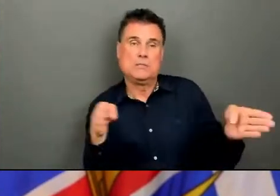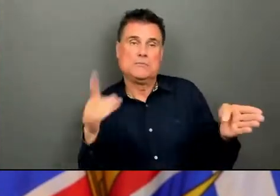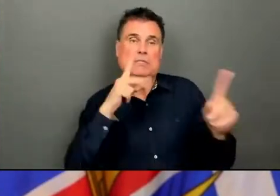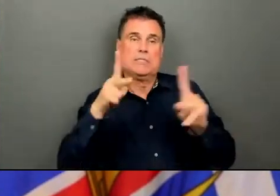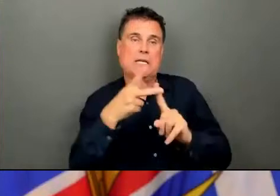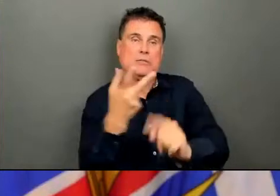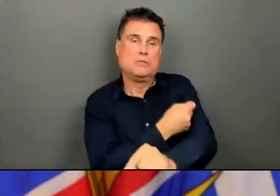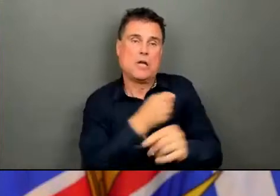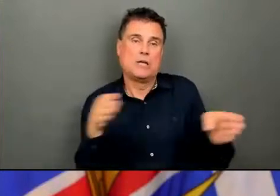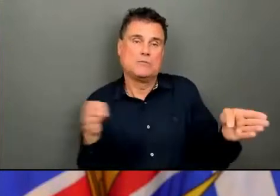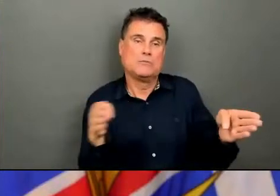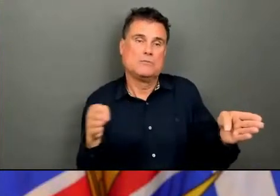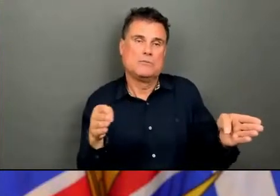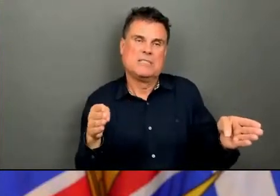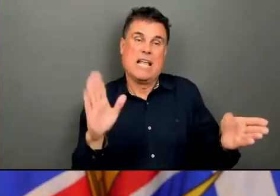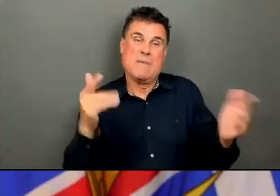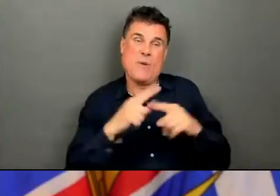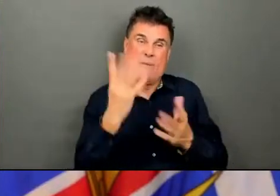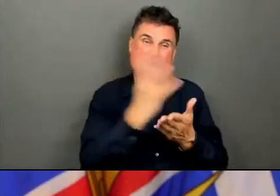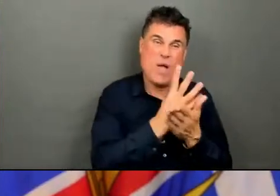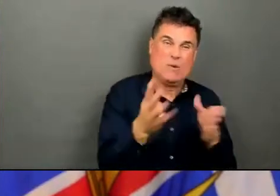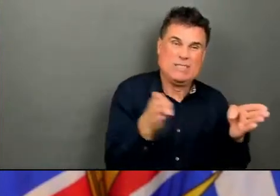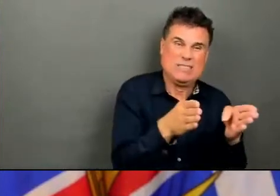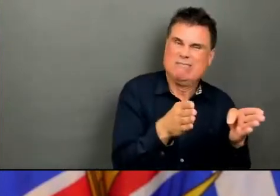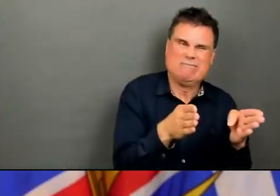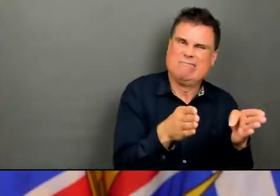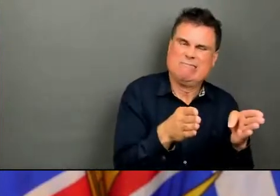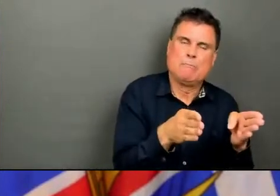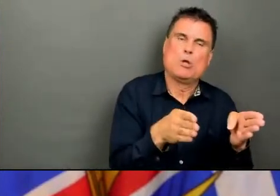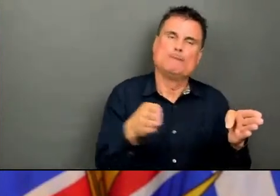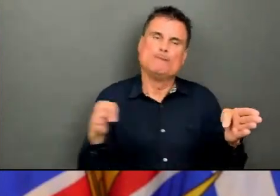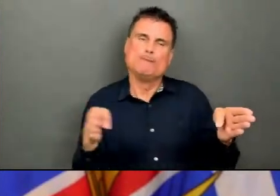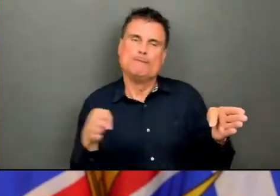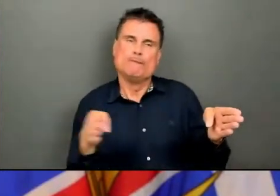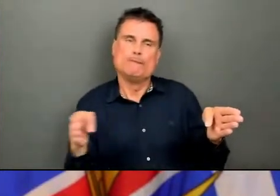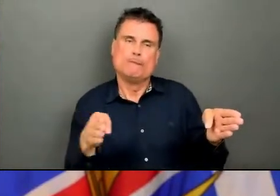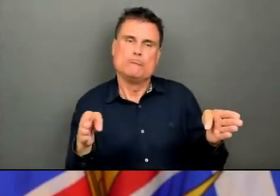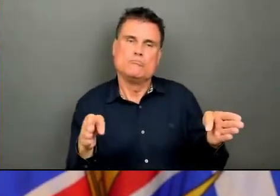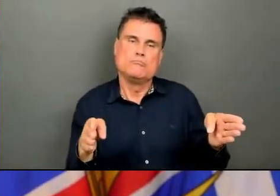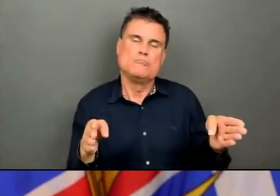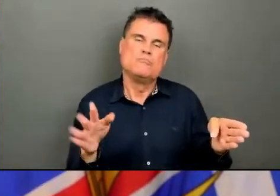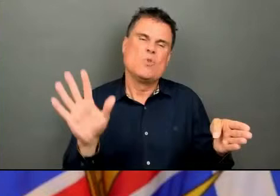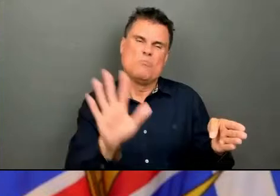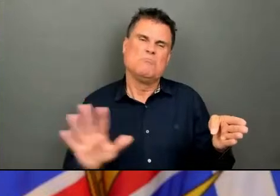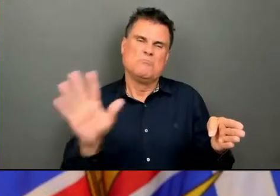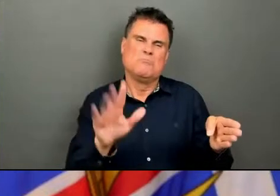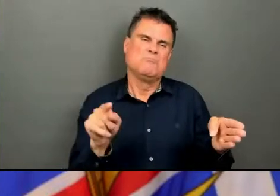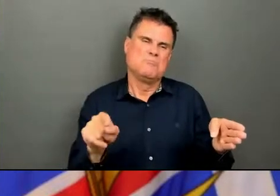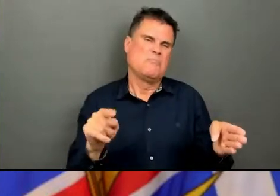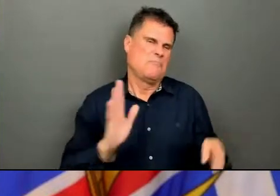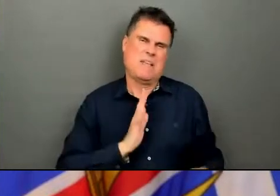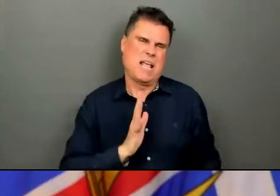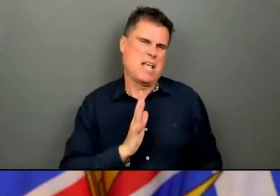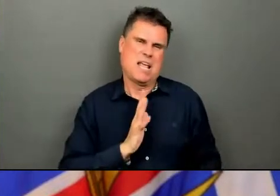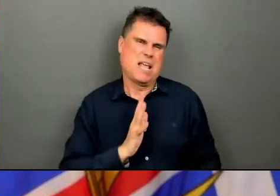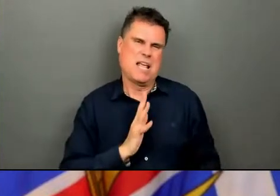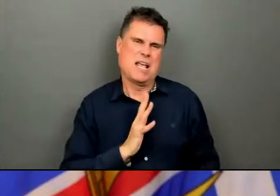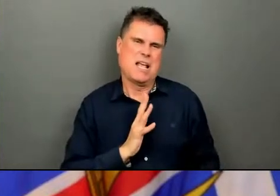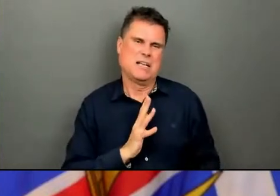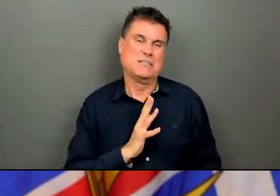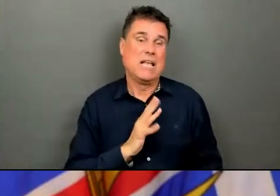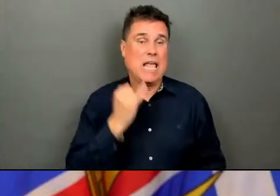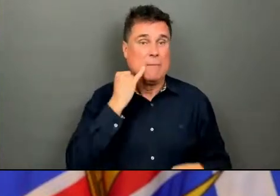than the 4 weeks. But somewhere in there is okay. And so I can reassure people that are up to 16 weeks